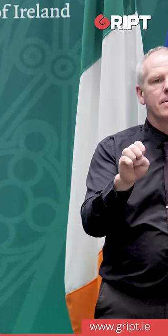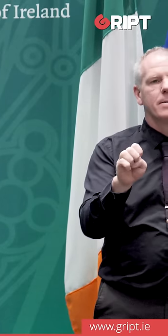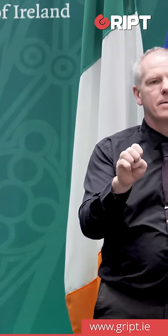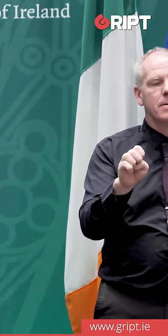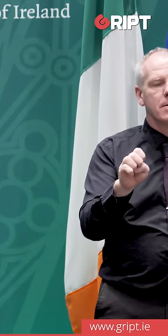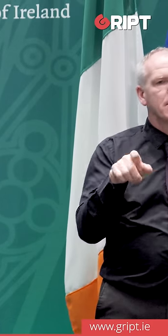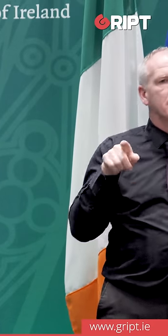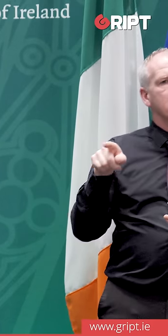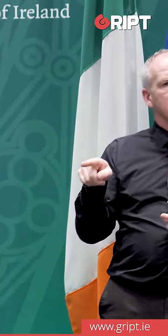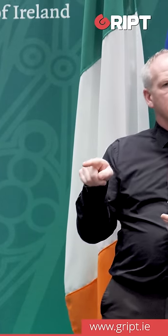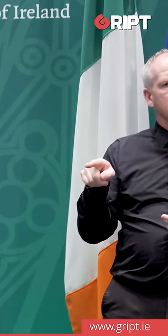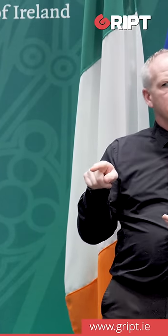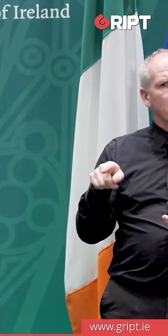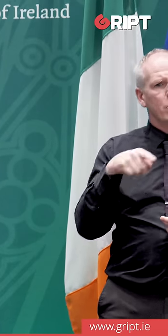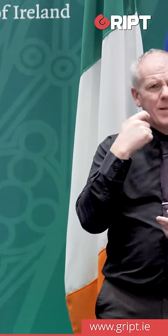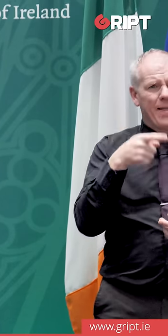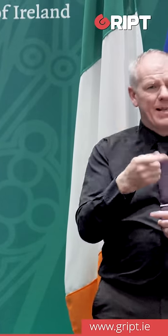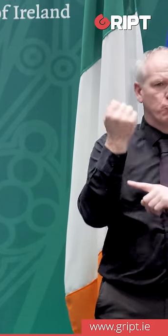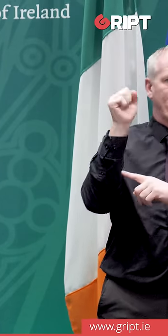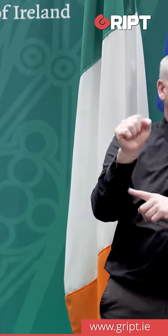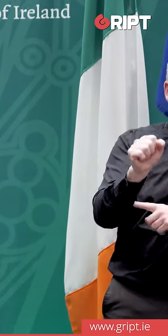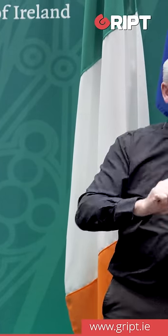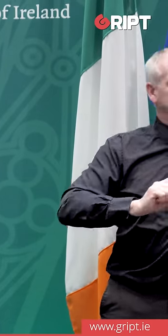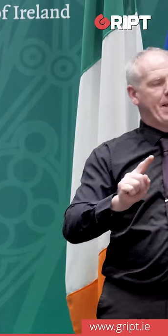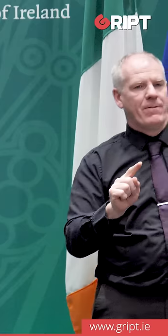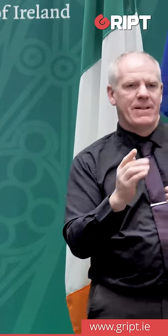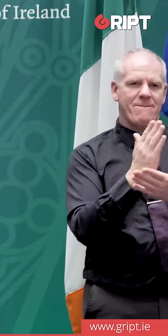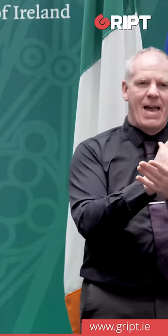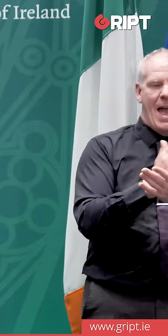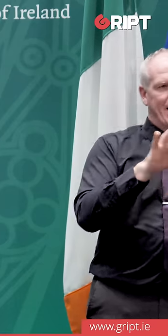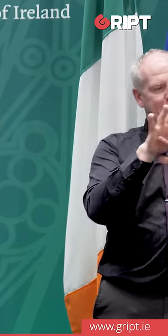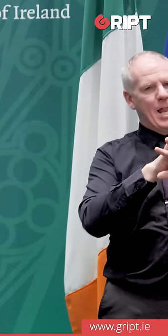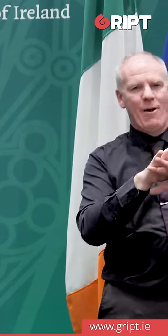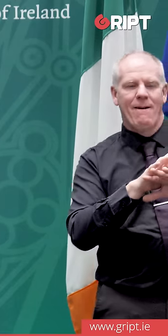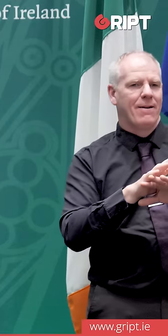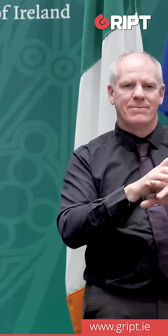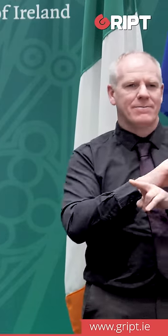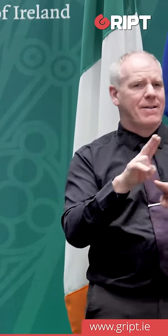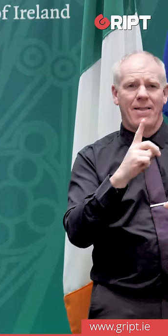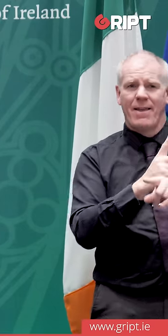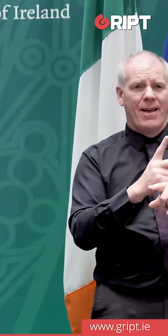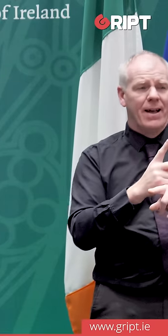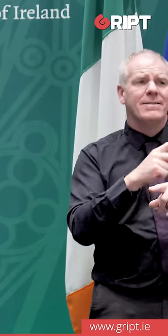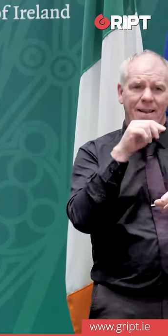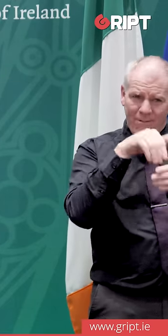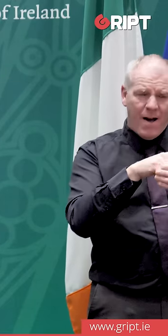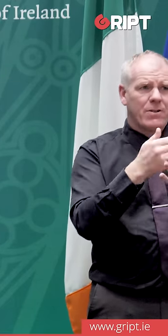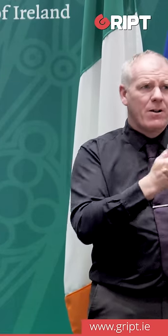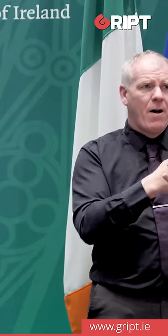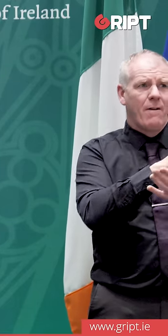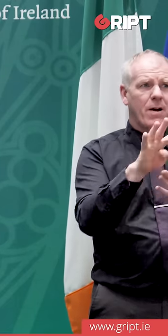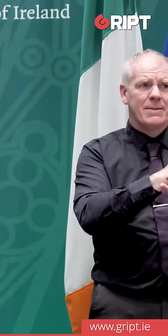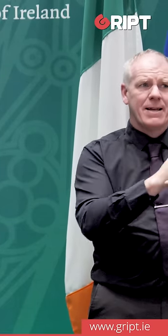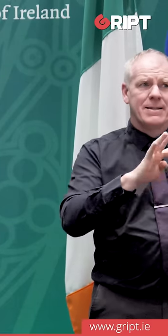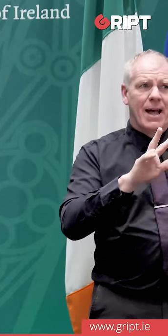down. So the suggestion here that this is radical, that this is vague, this has been in law since 1989, and there has never